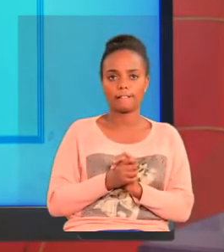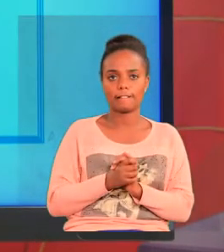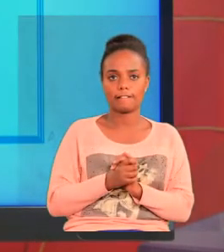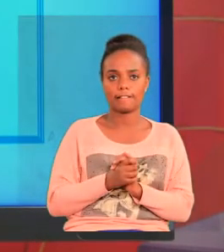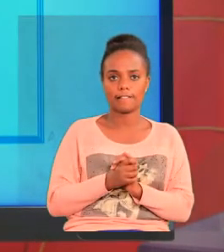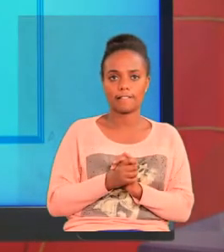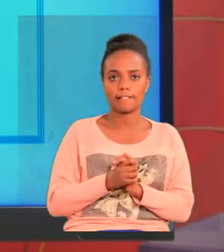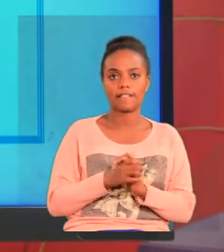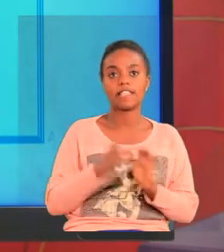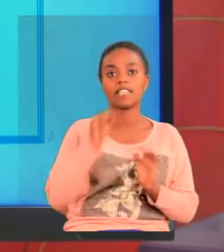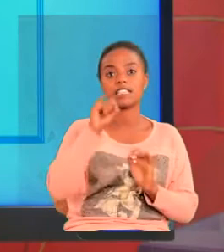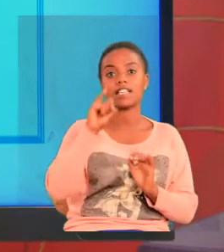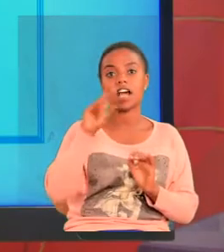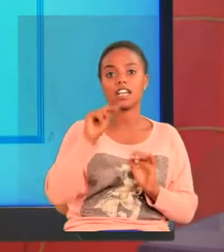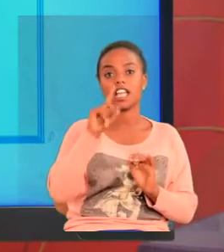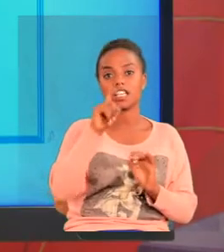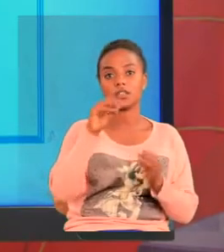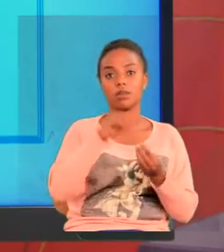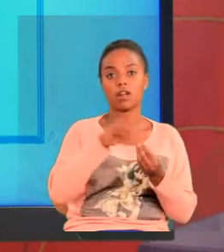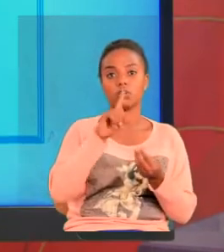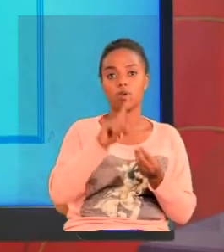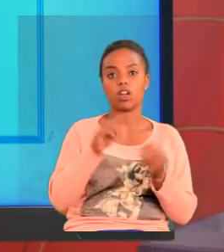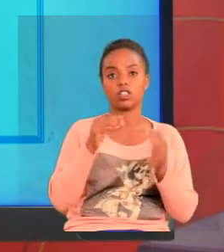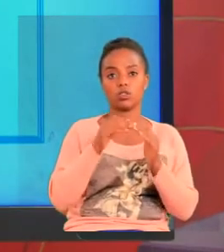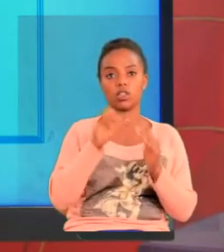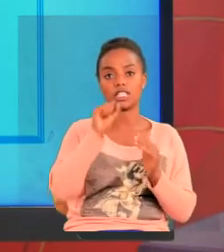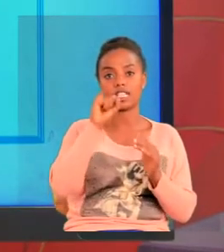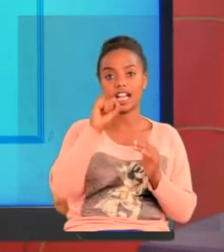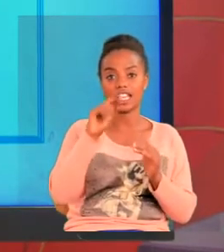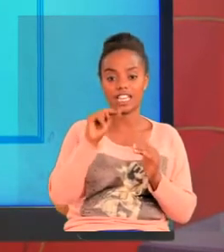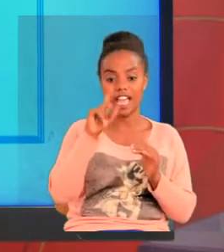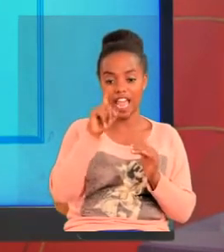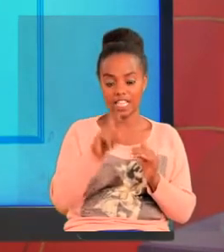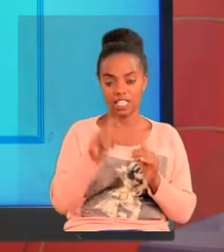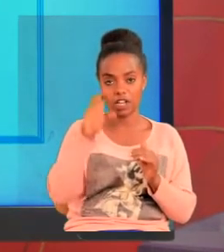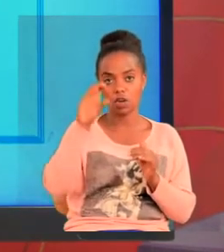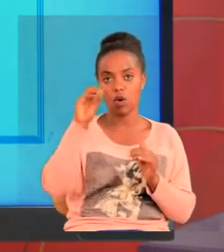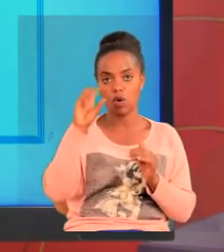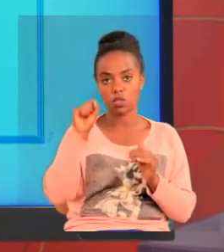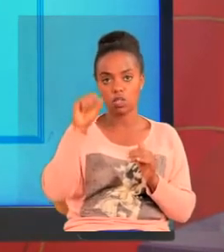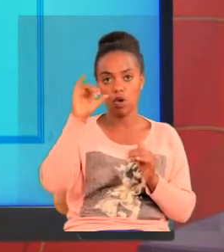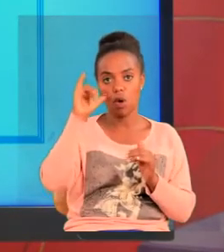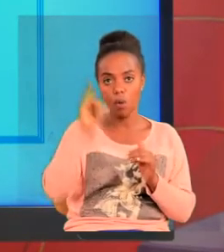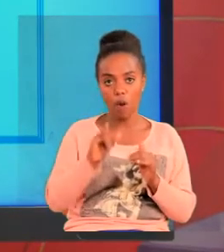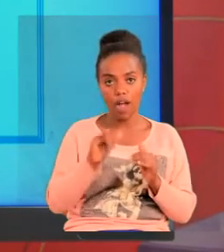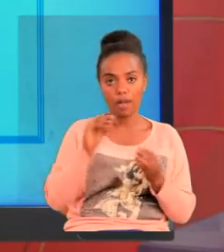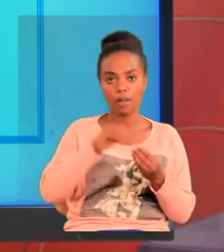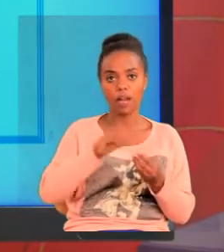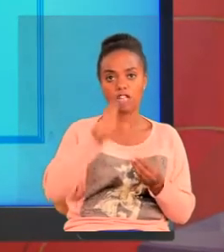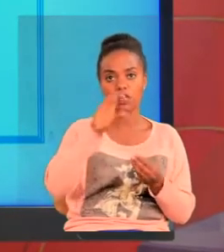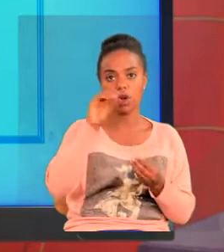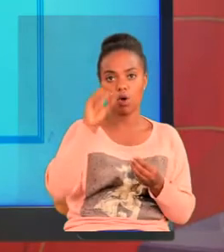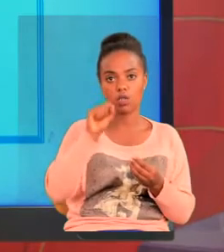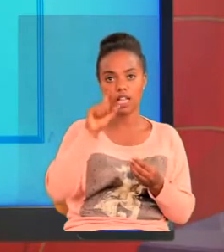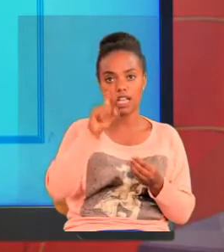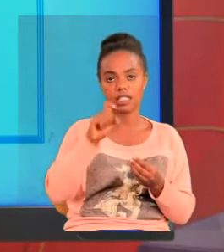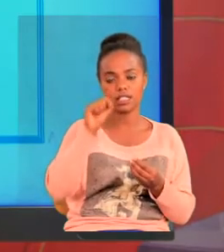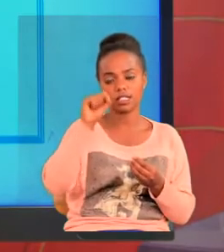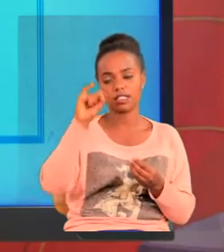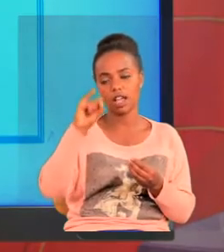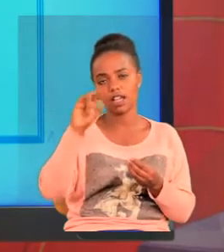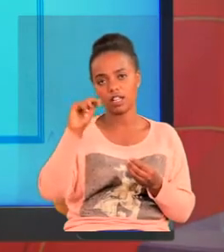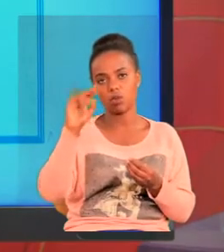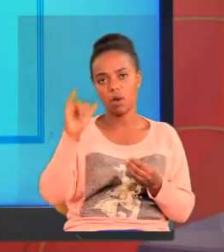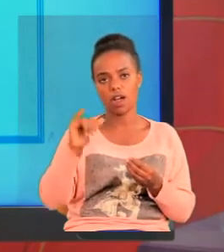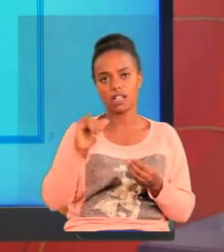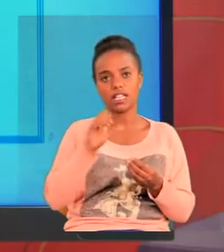sin x plus y is given by sin x cos y plus cos x sin y. In the same way, sin